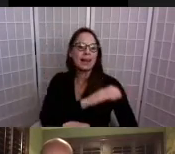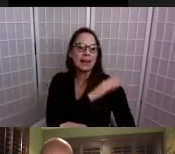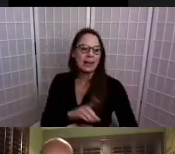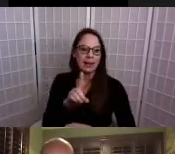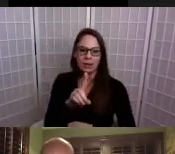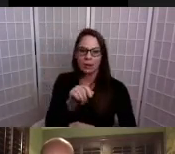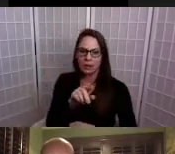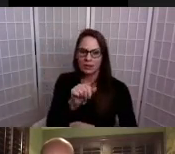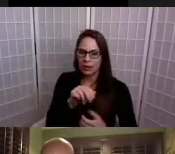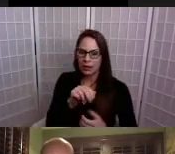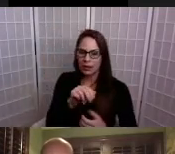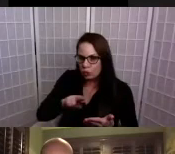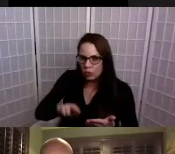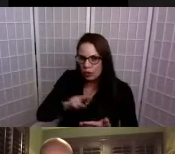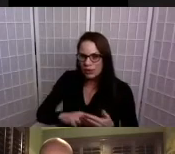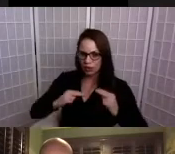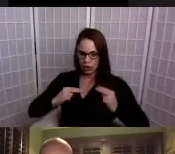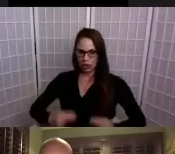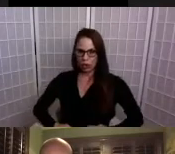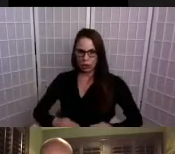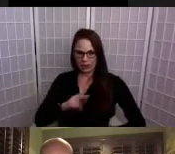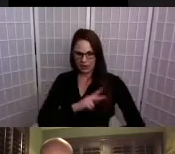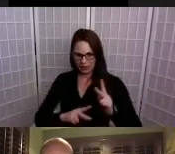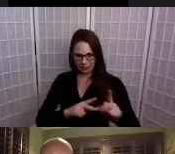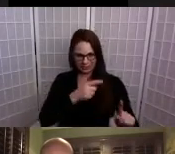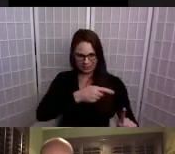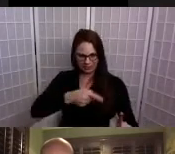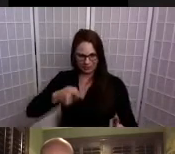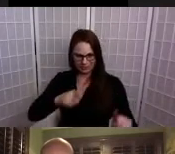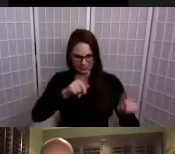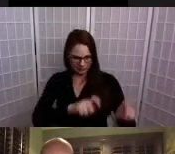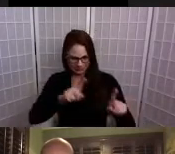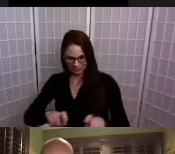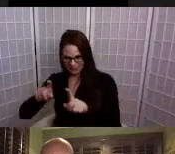human subjects, the data is overall inconclusive.